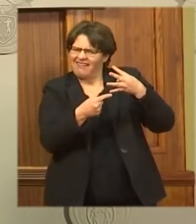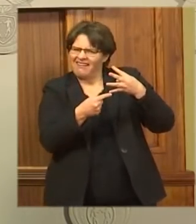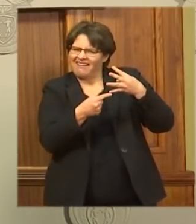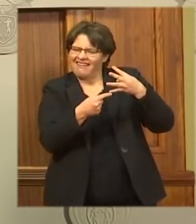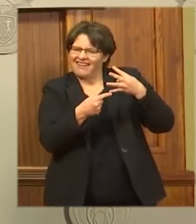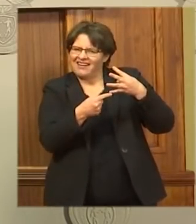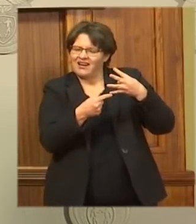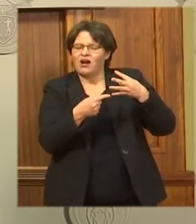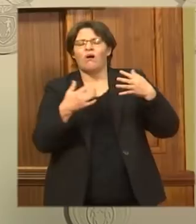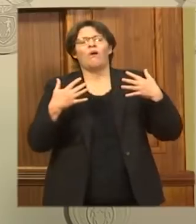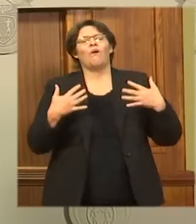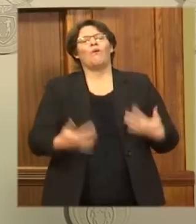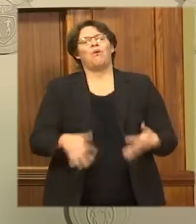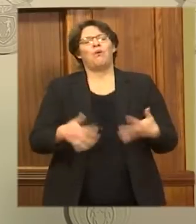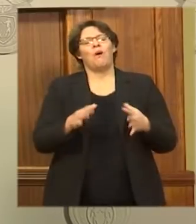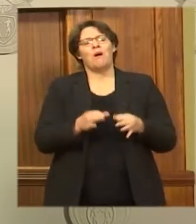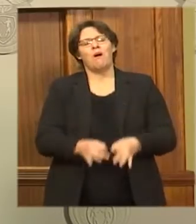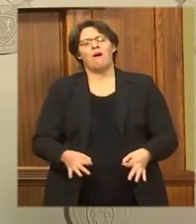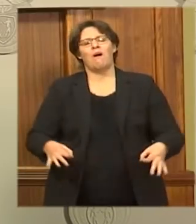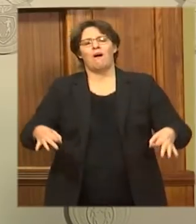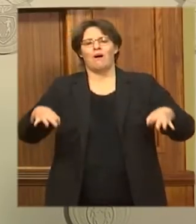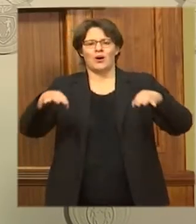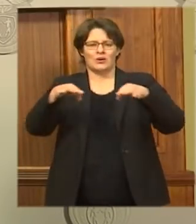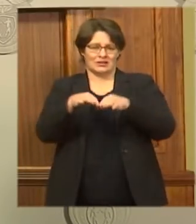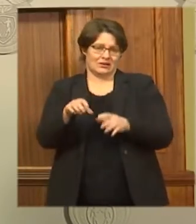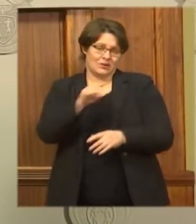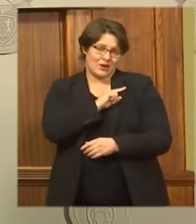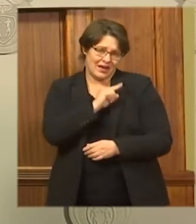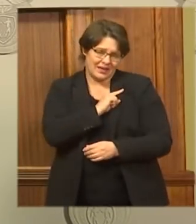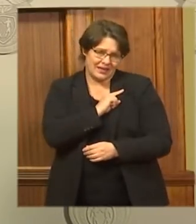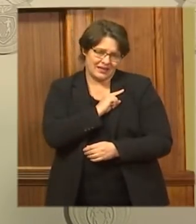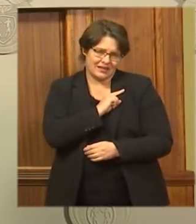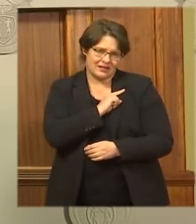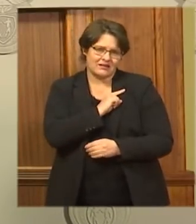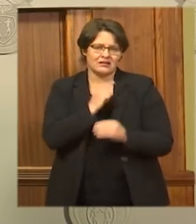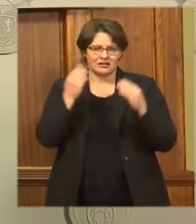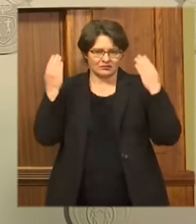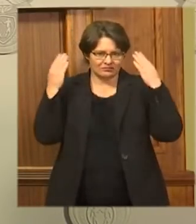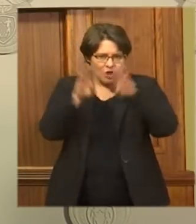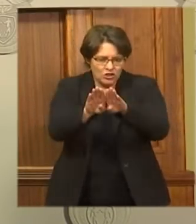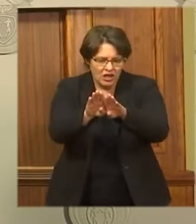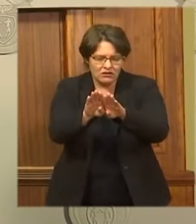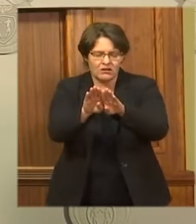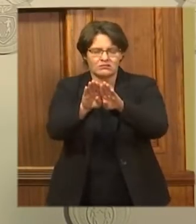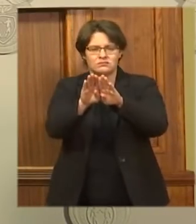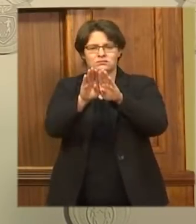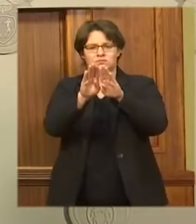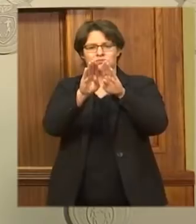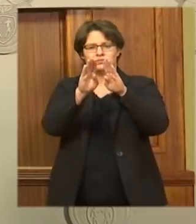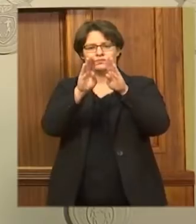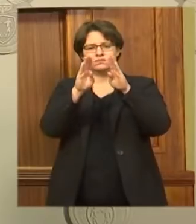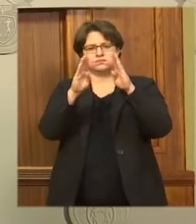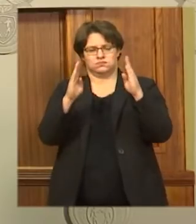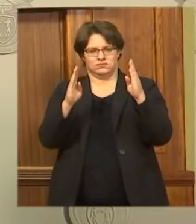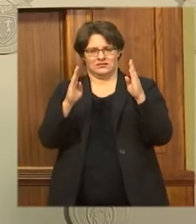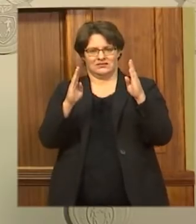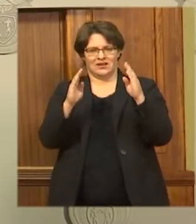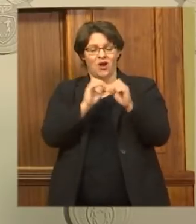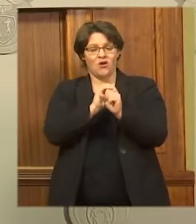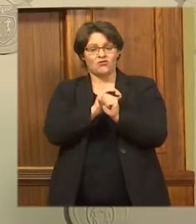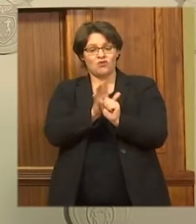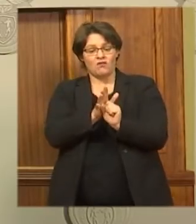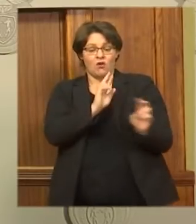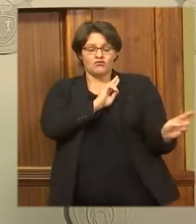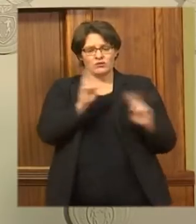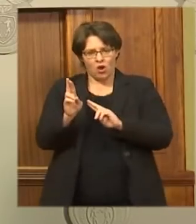becoming even more important now as we ease the lockdown and enter a new phase in our